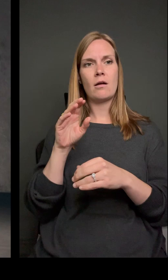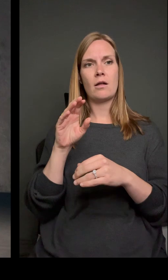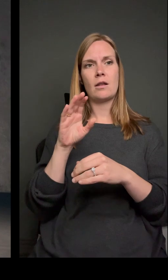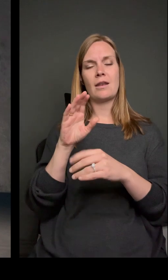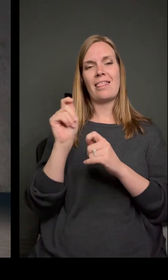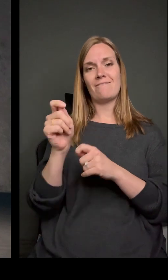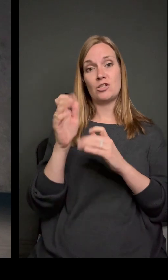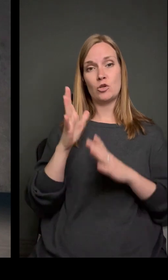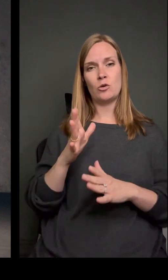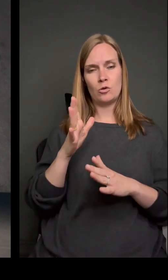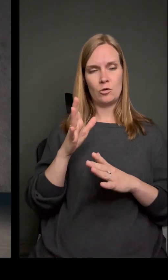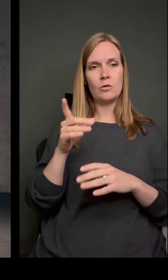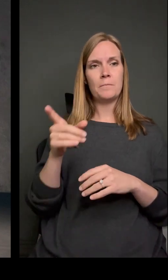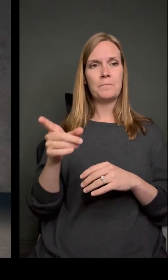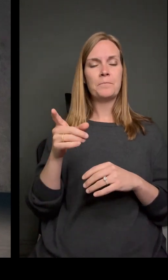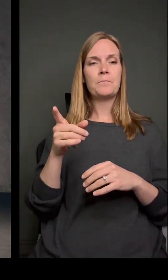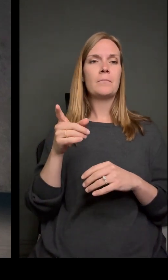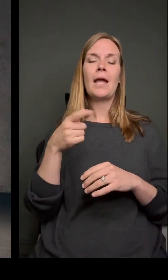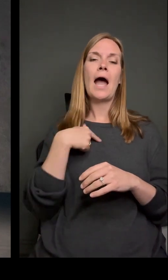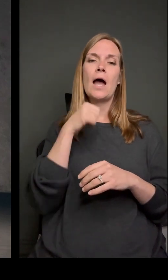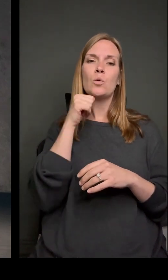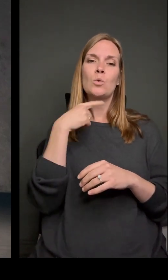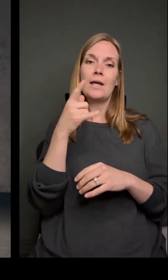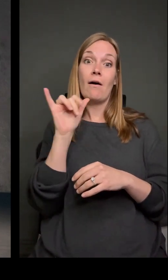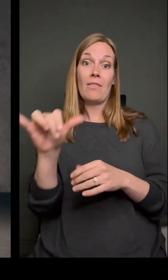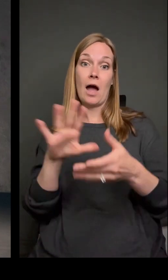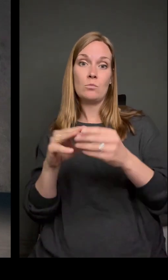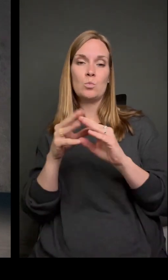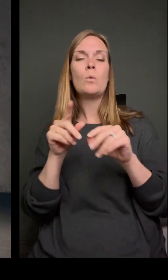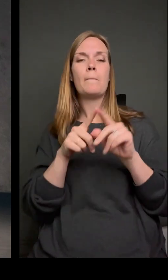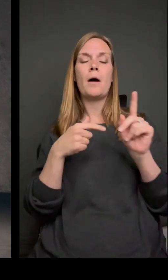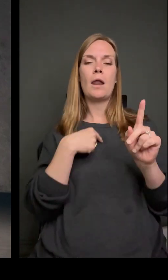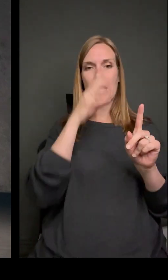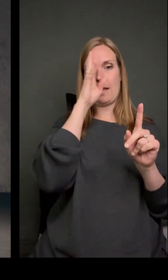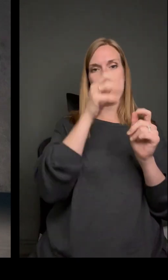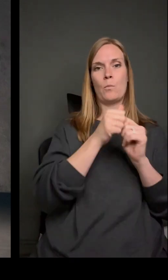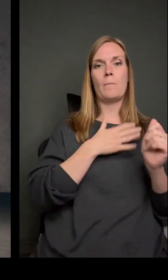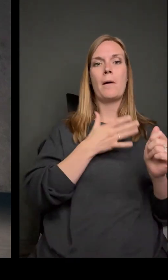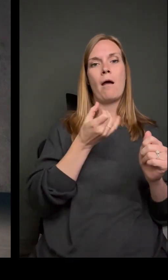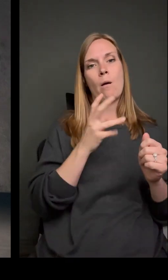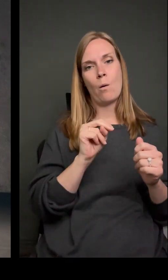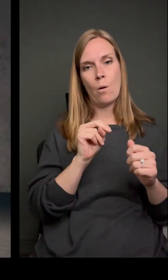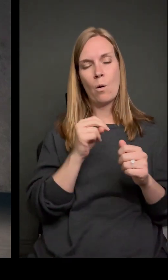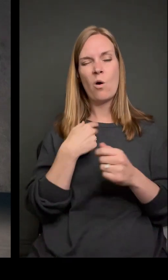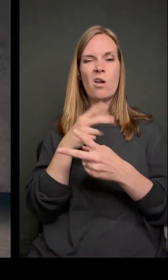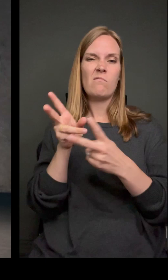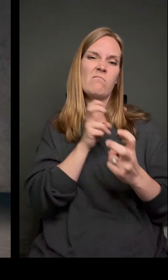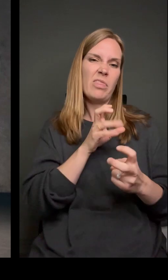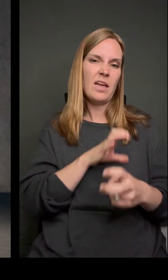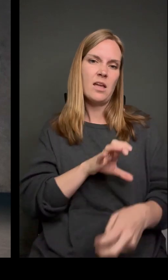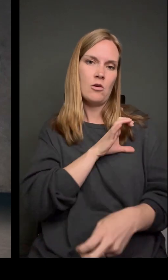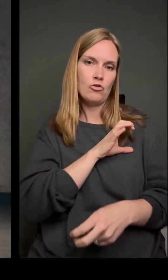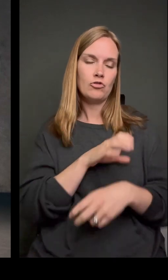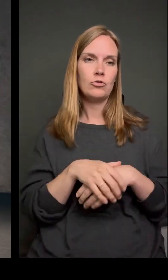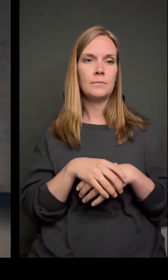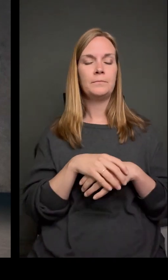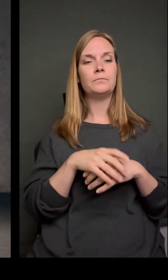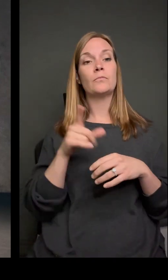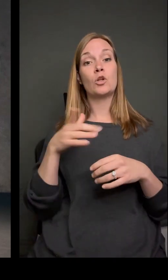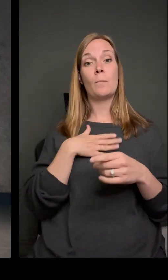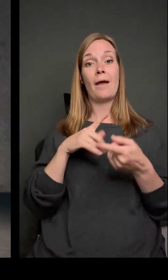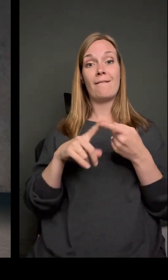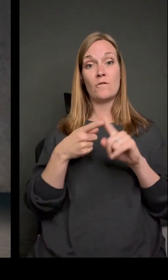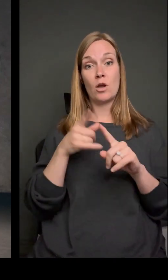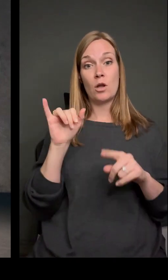I don't tell their story. I came up with my own, but I liked referring to him. And so the story came together enough that my friend